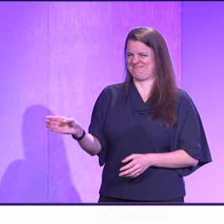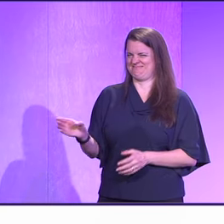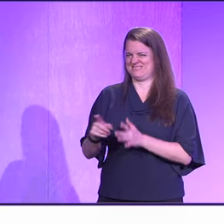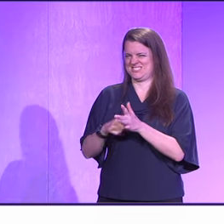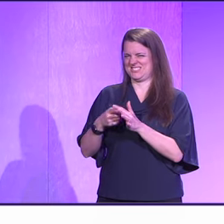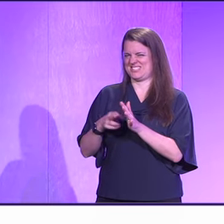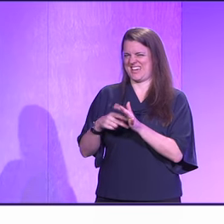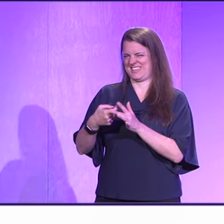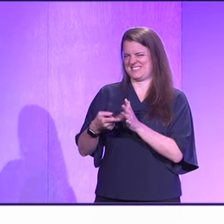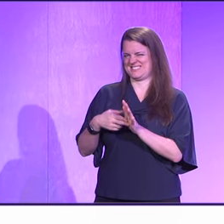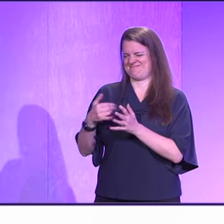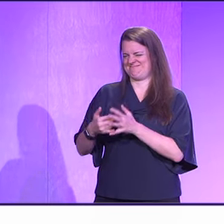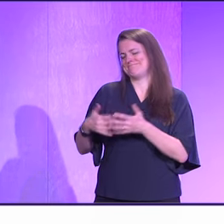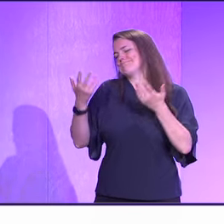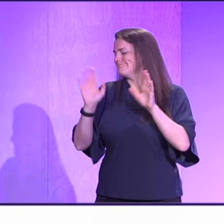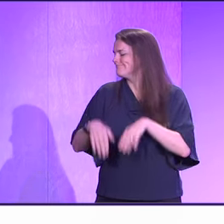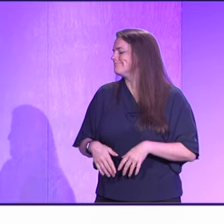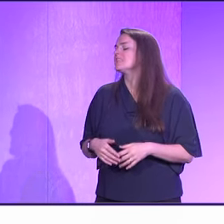Actually, the DC migration went well.